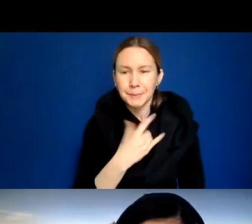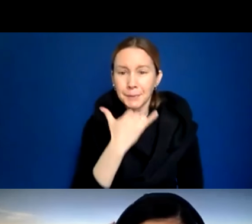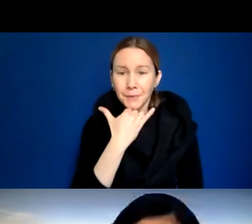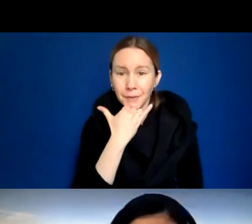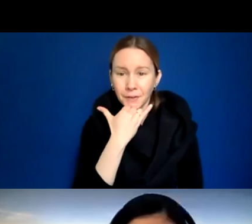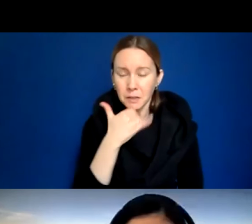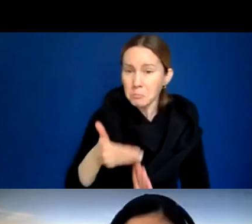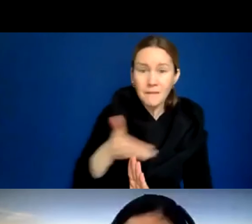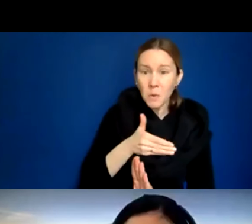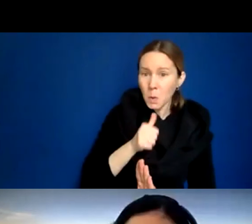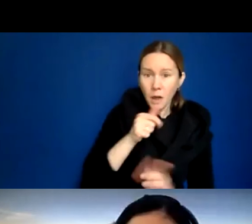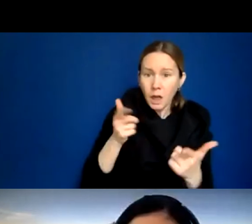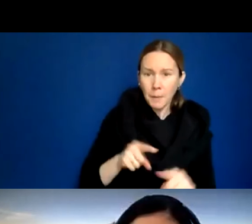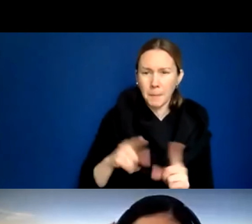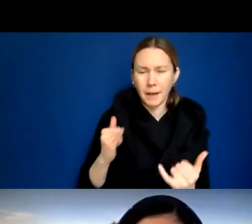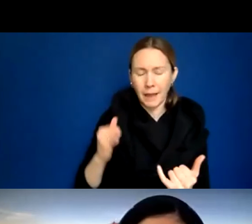before.